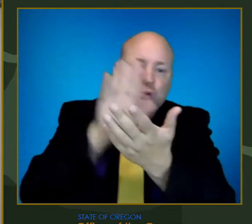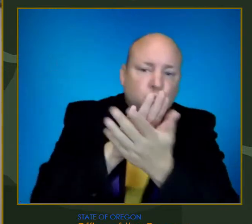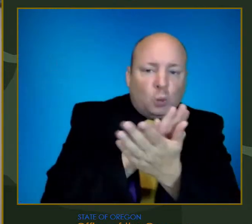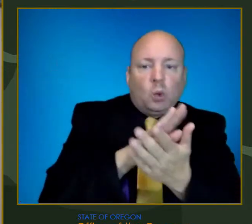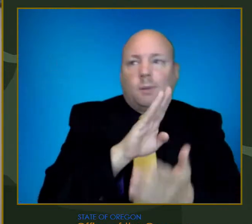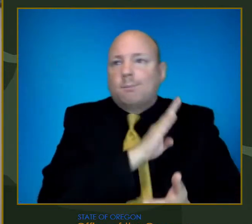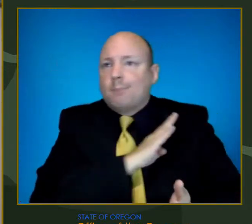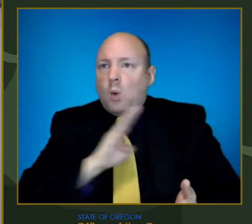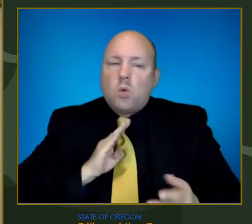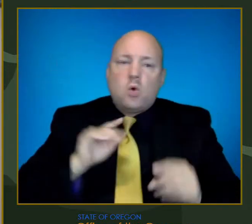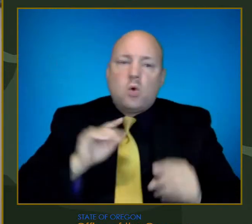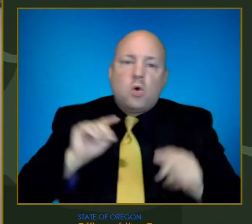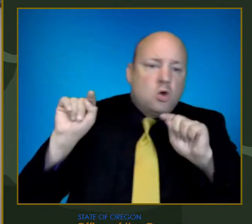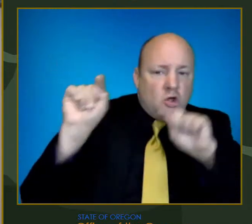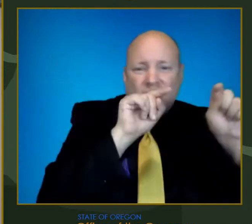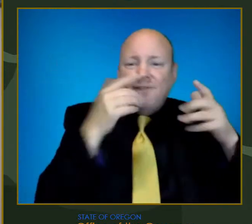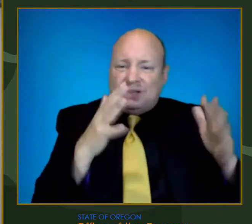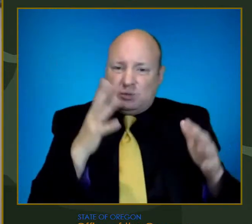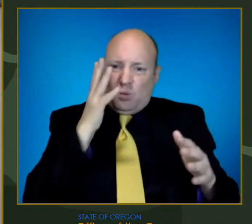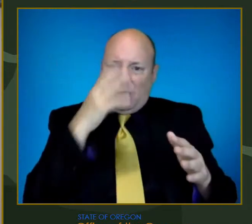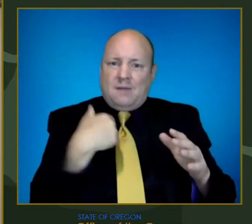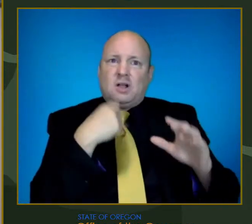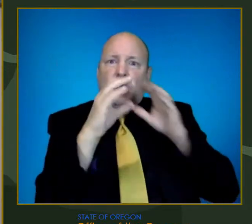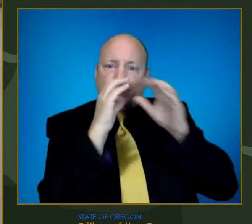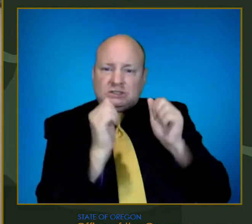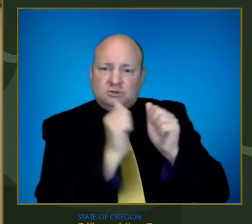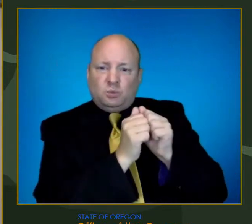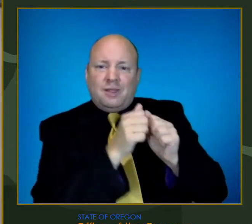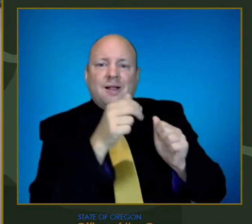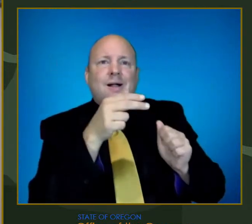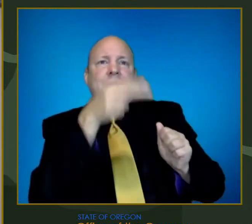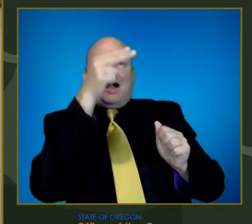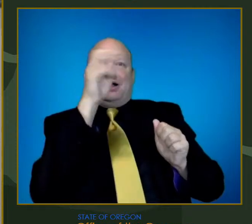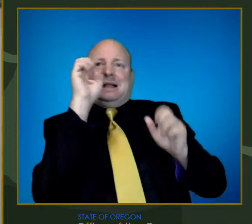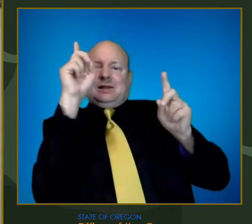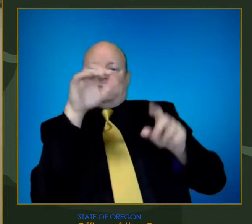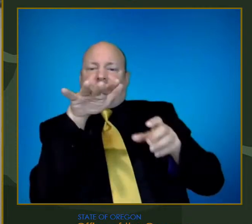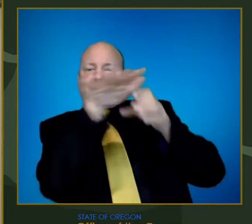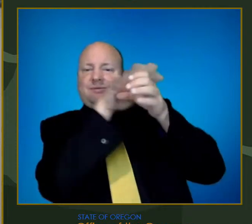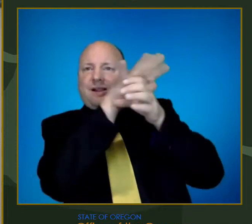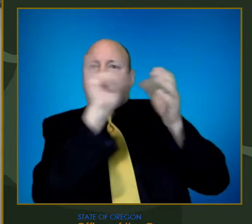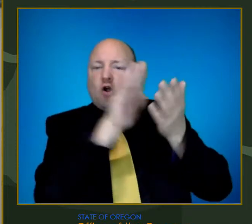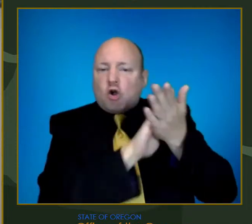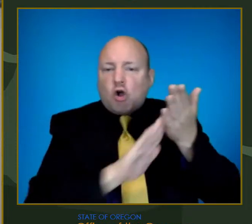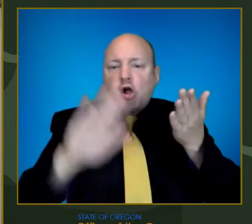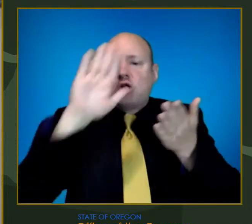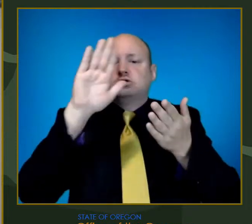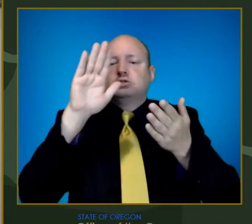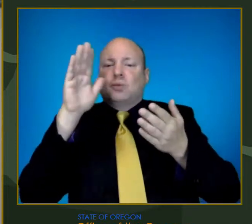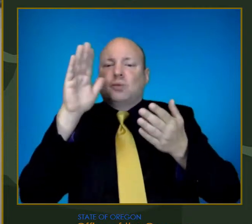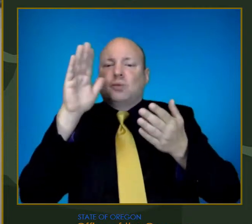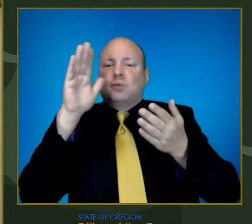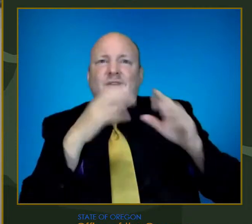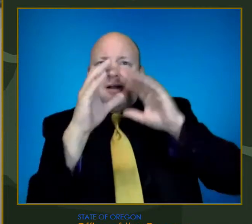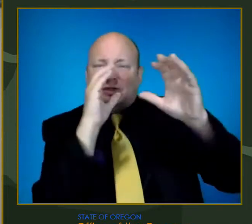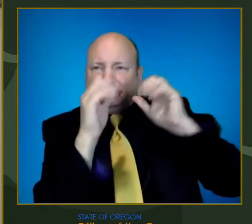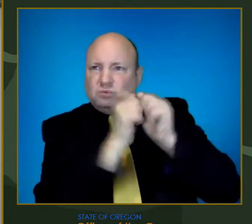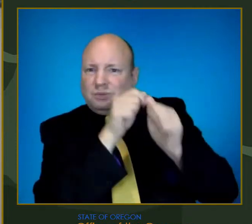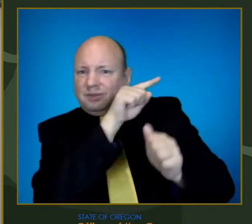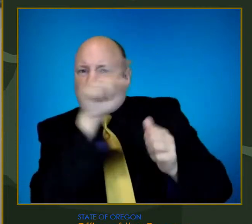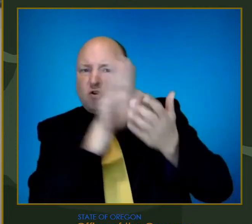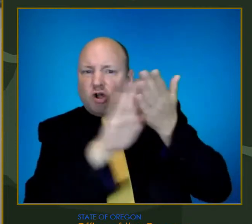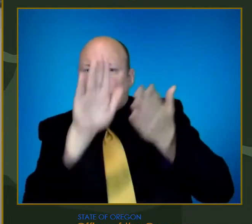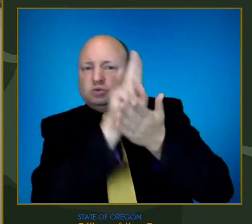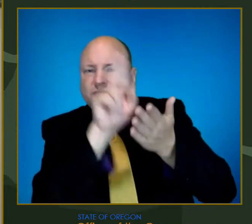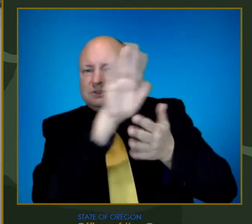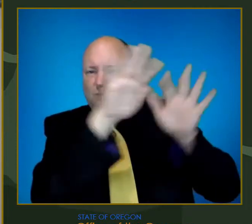our higher education and childcare partners. Thank you. And then I want to ask also, with hospitals at capacity like this, is